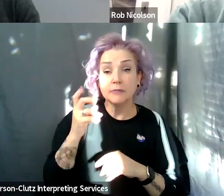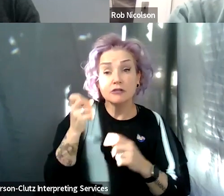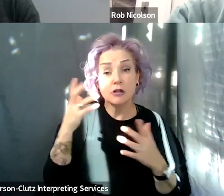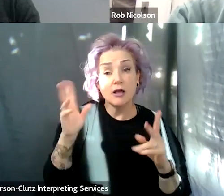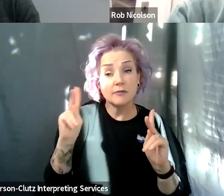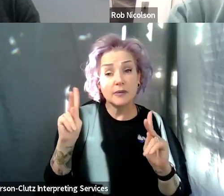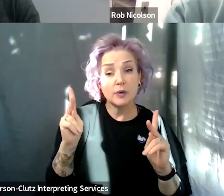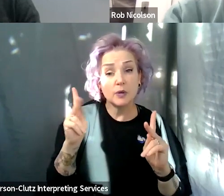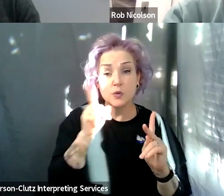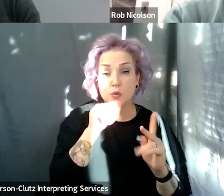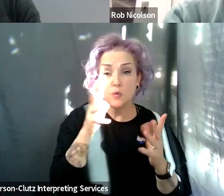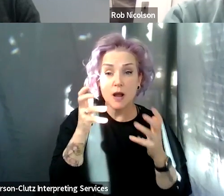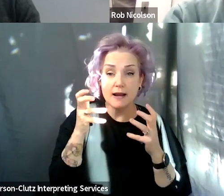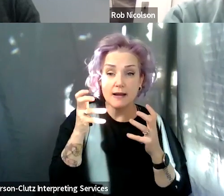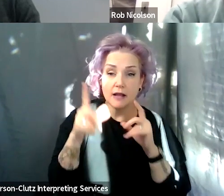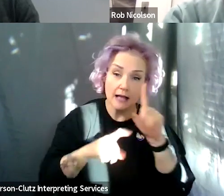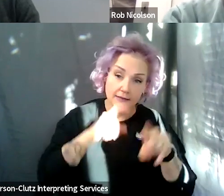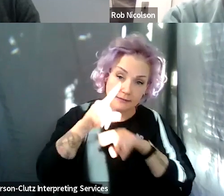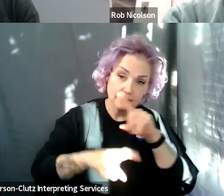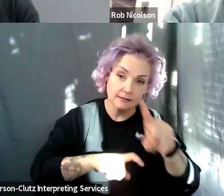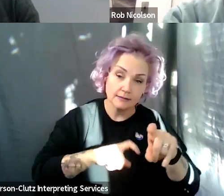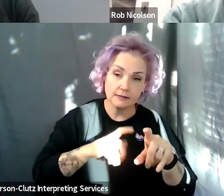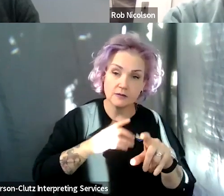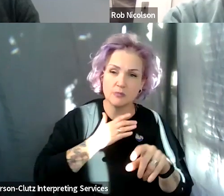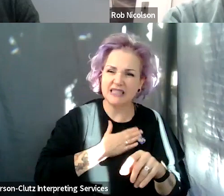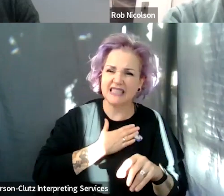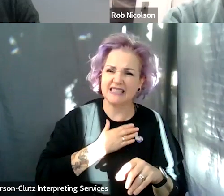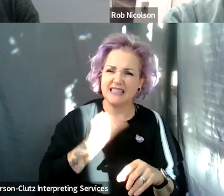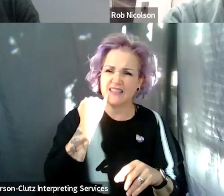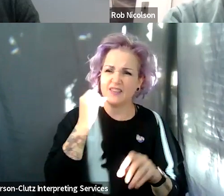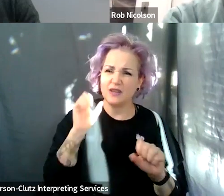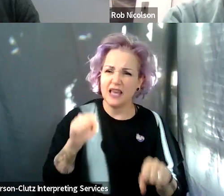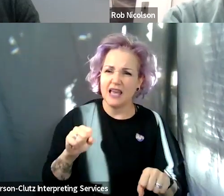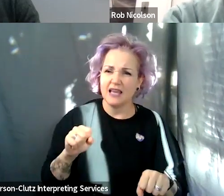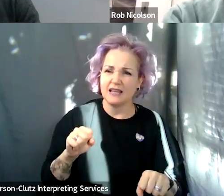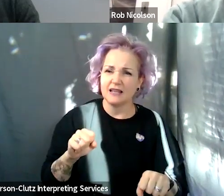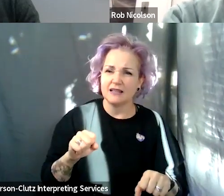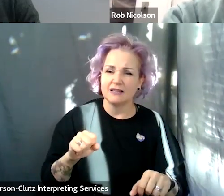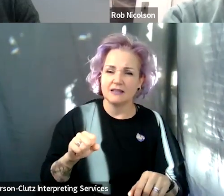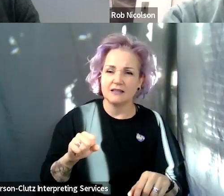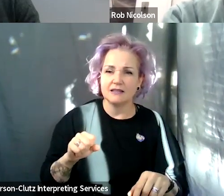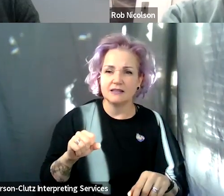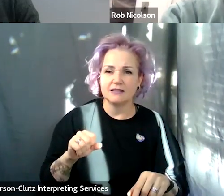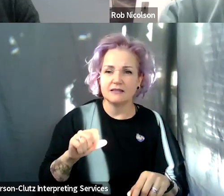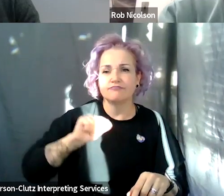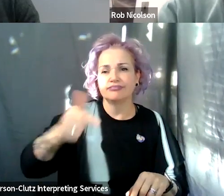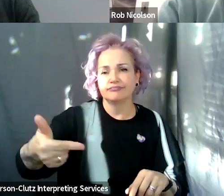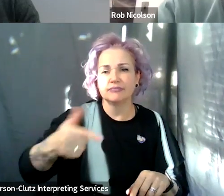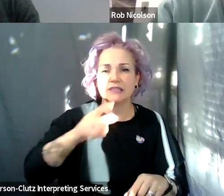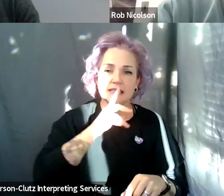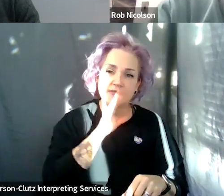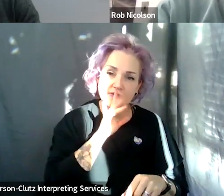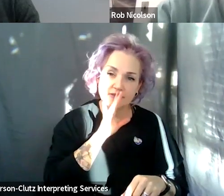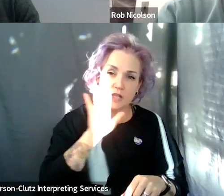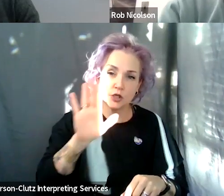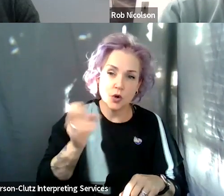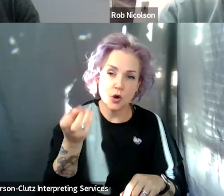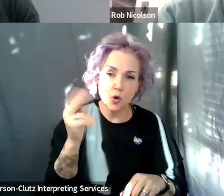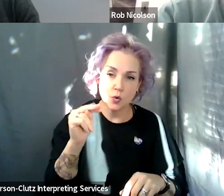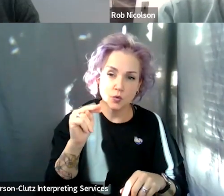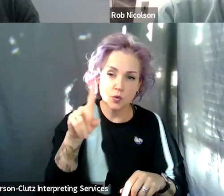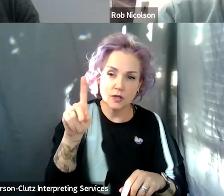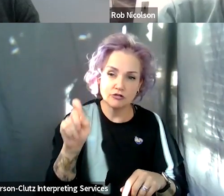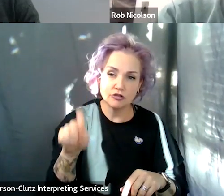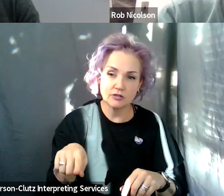Q&A. Preferably, it'd be nice for people to use the raised hand functions, because then we can actually have discussion of things. But Faraj, where is your research going